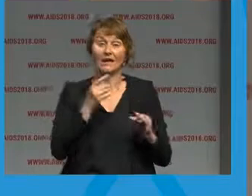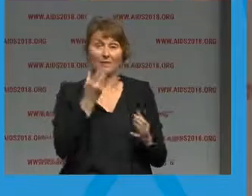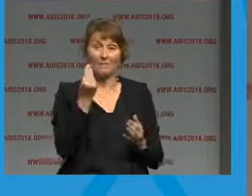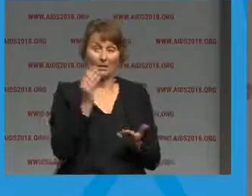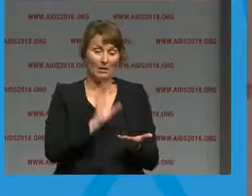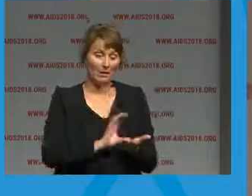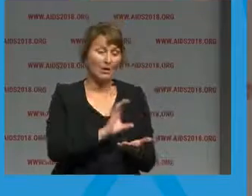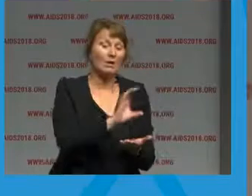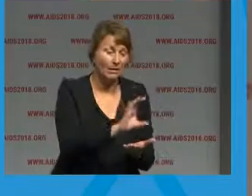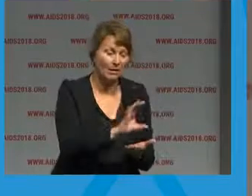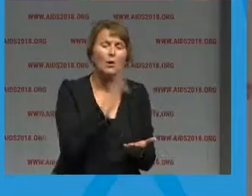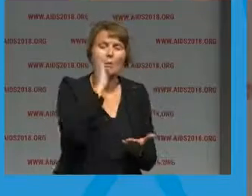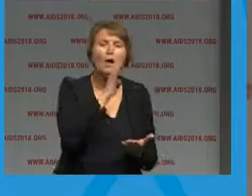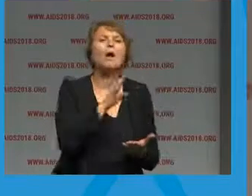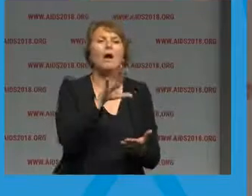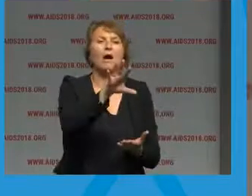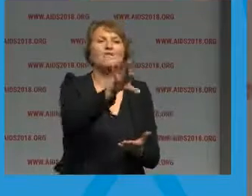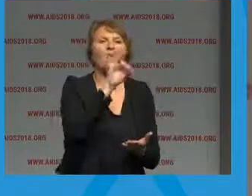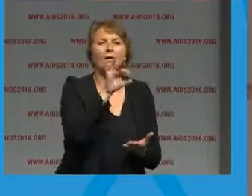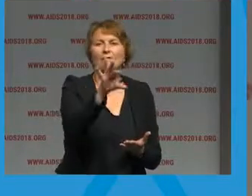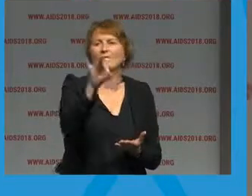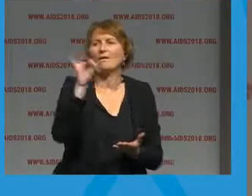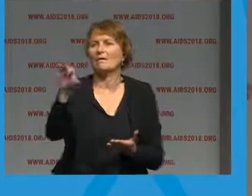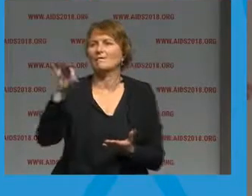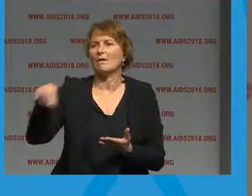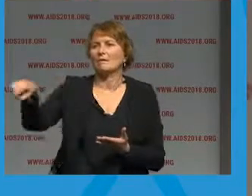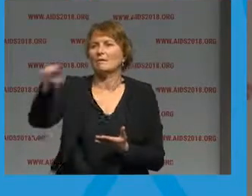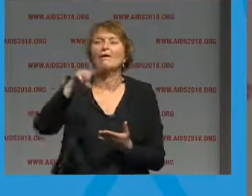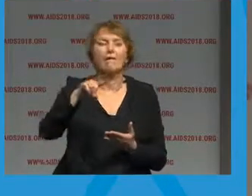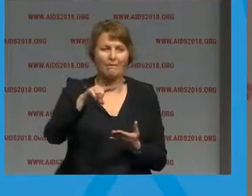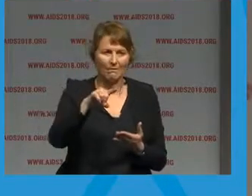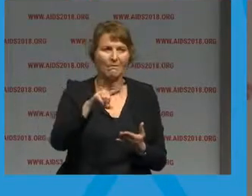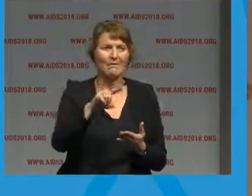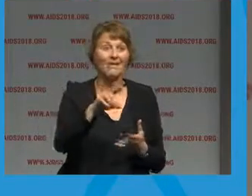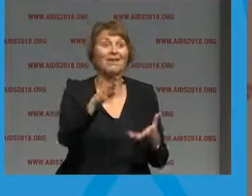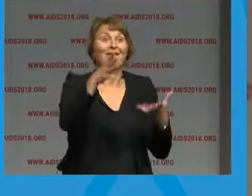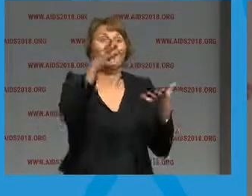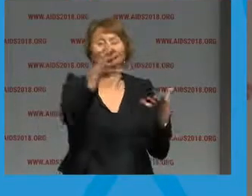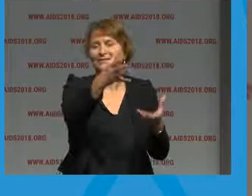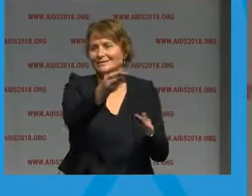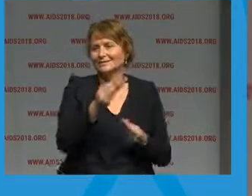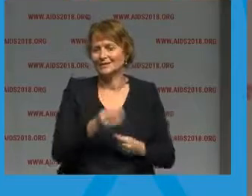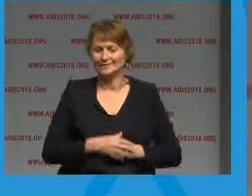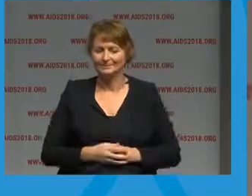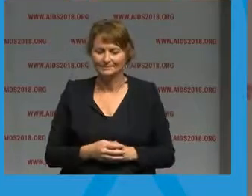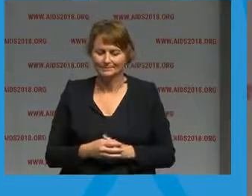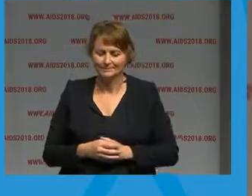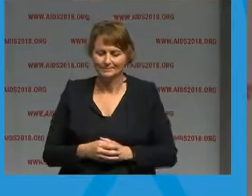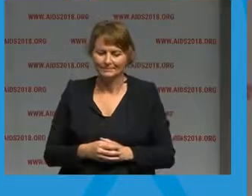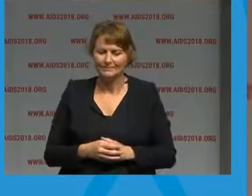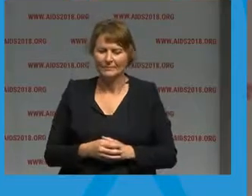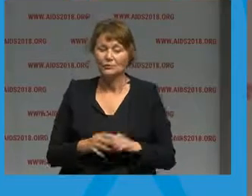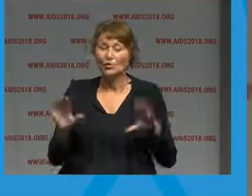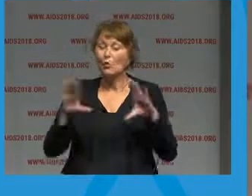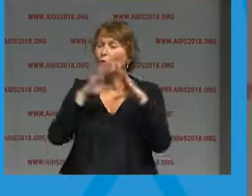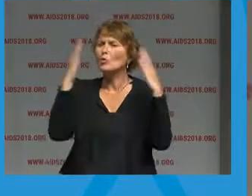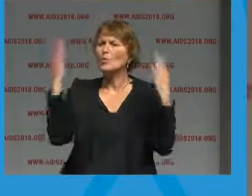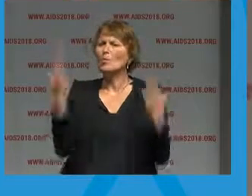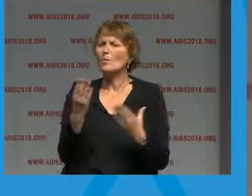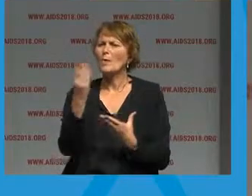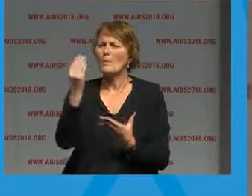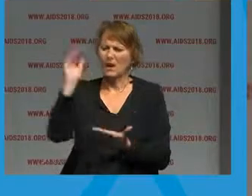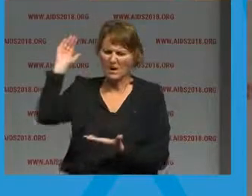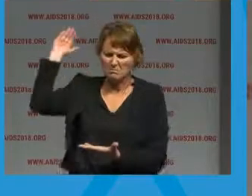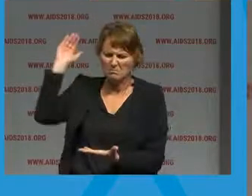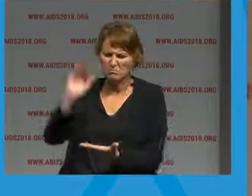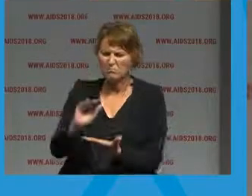it. Now, the global rate of reduction is a shameful 1.5% per year.